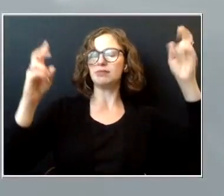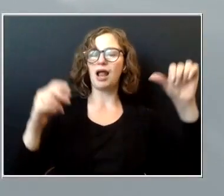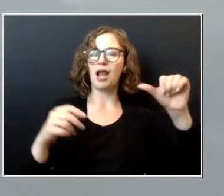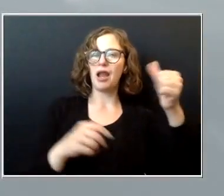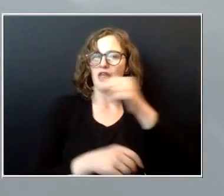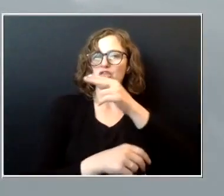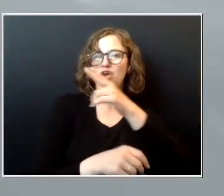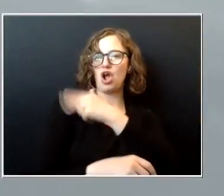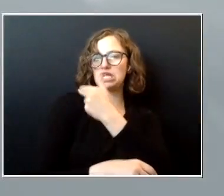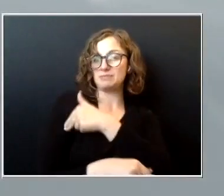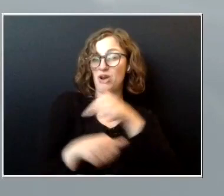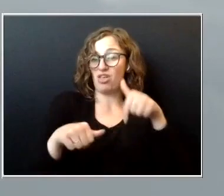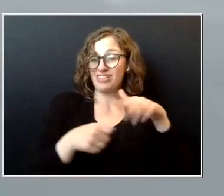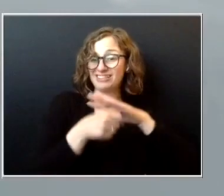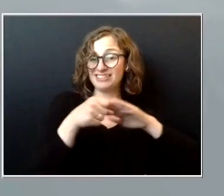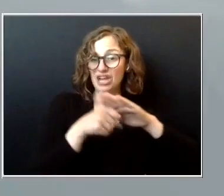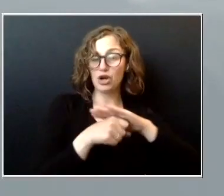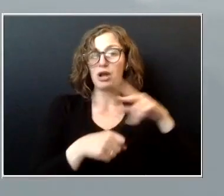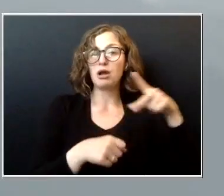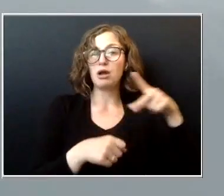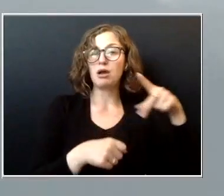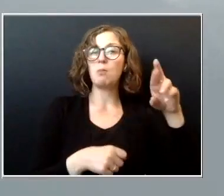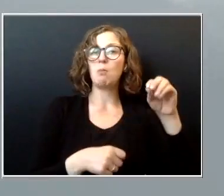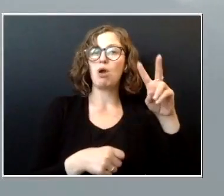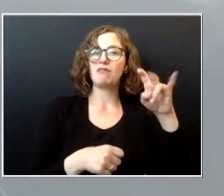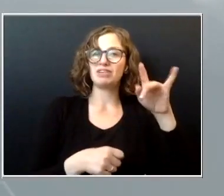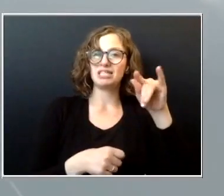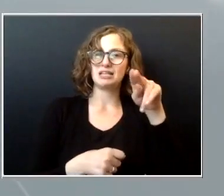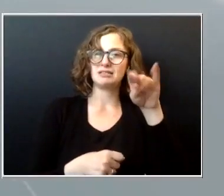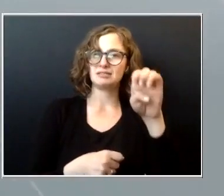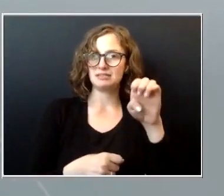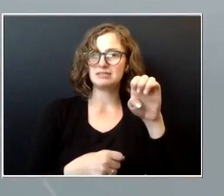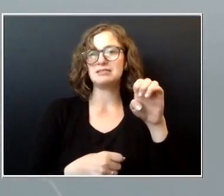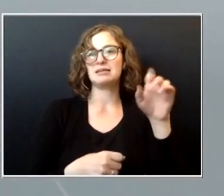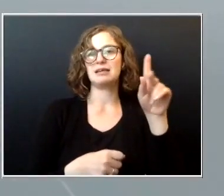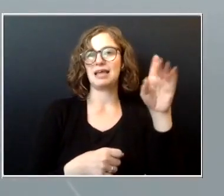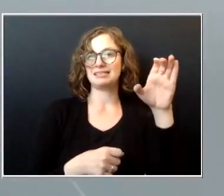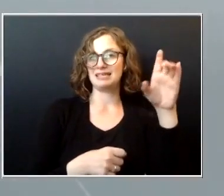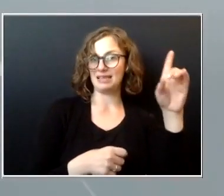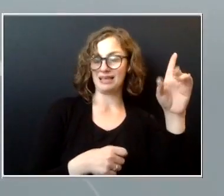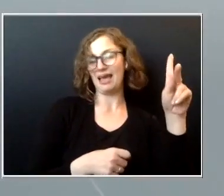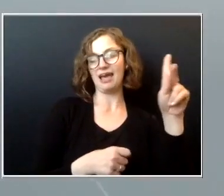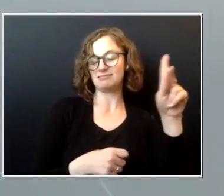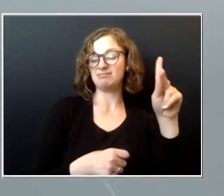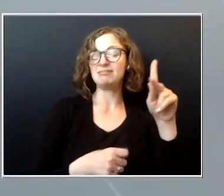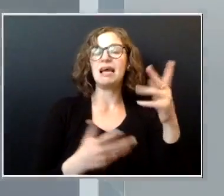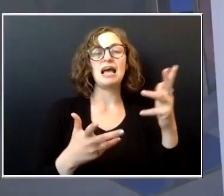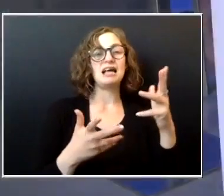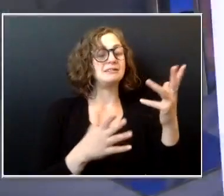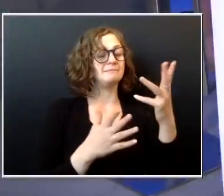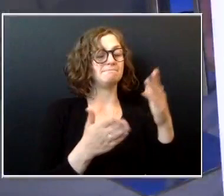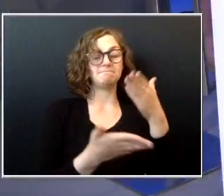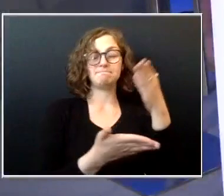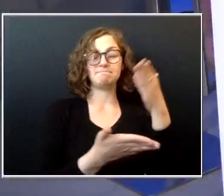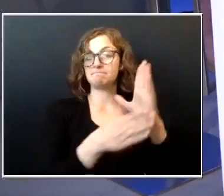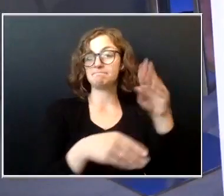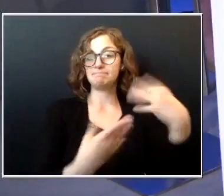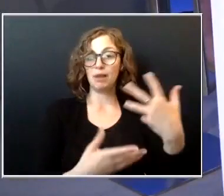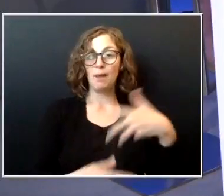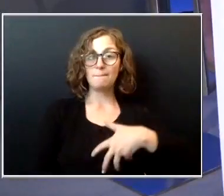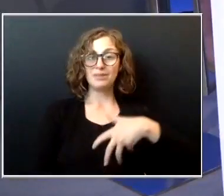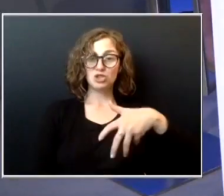Medical Center, ending their labor and delivery services. So Dr. Parrish, is this just a matter of volume? Is